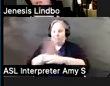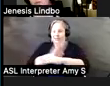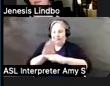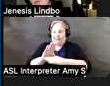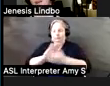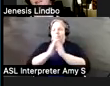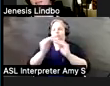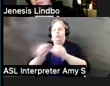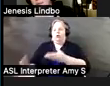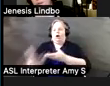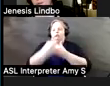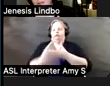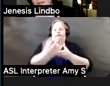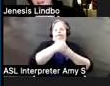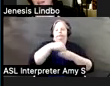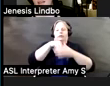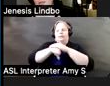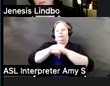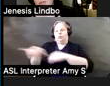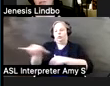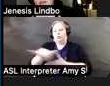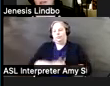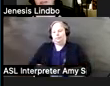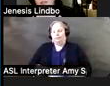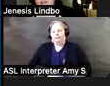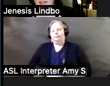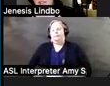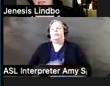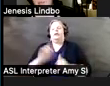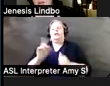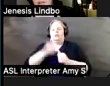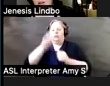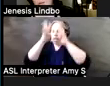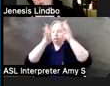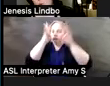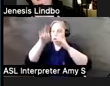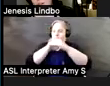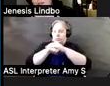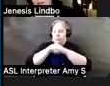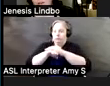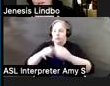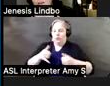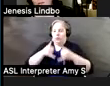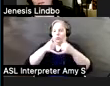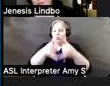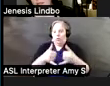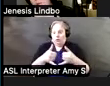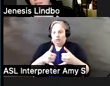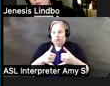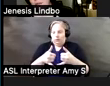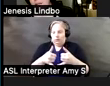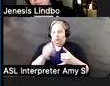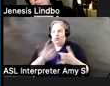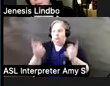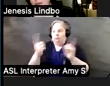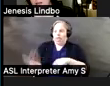more inclusive and accessible. The first Innovation and Accessibility Award was in